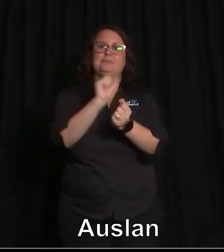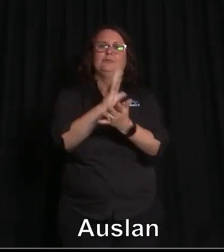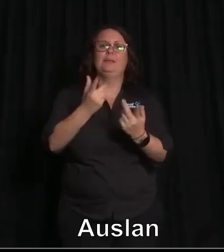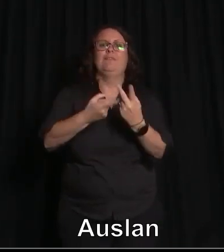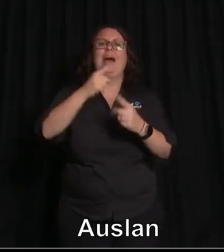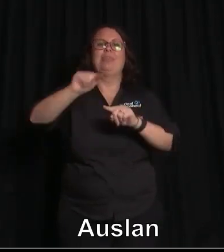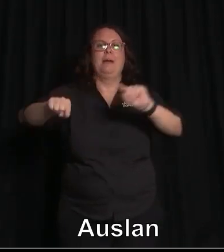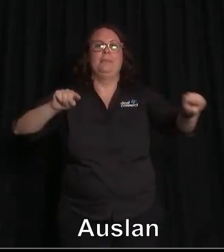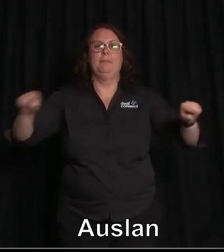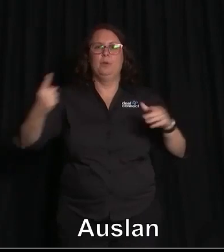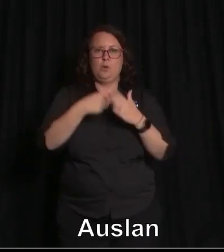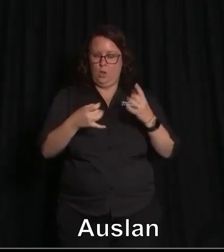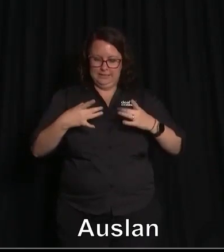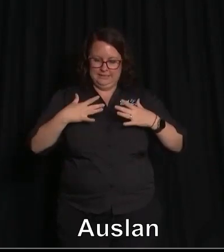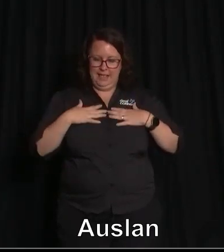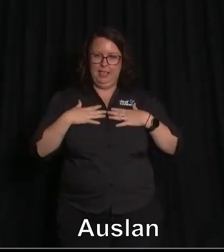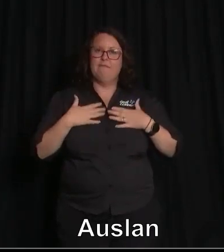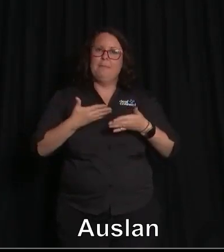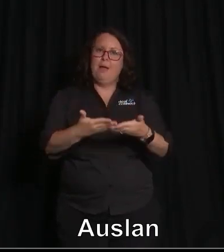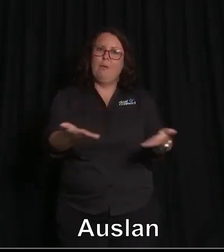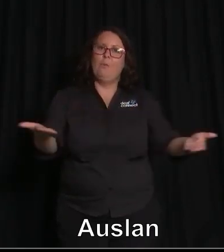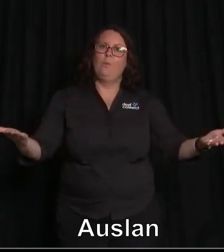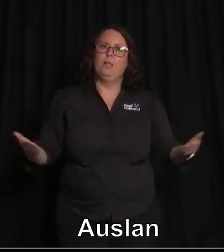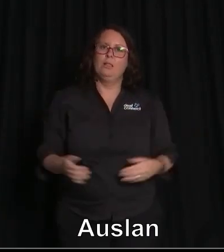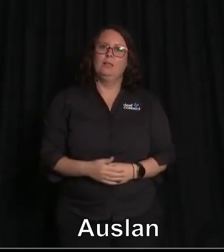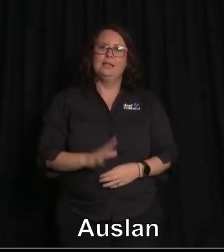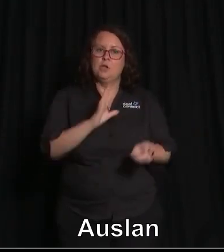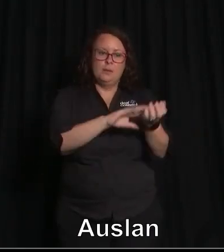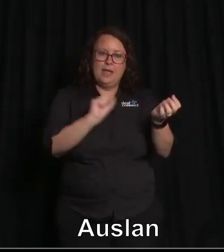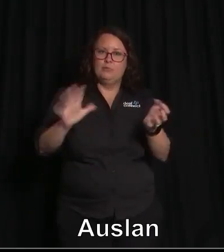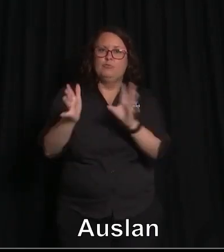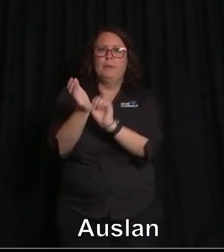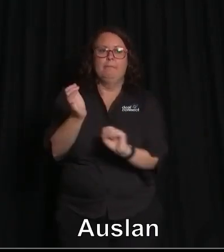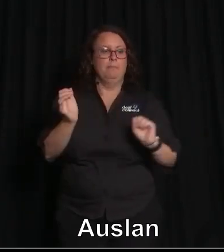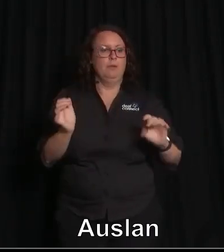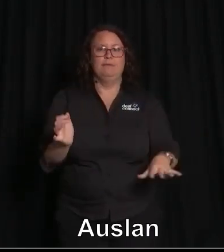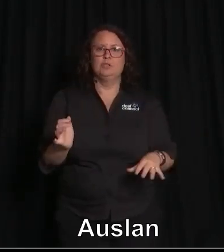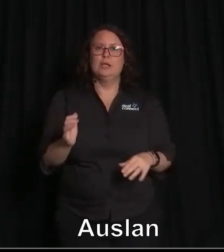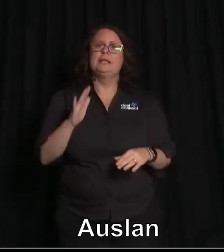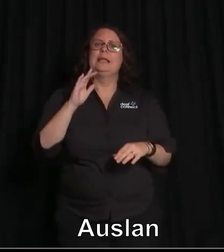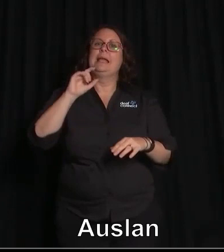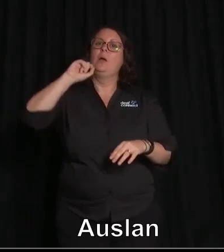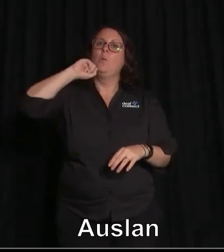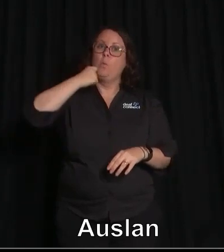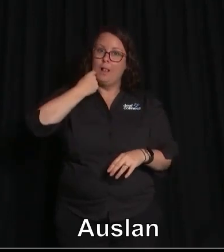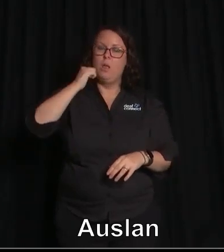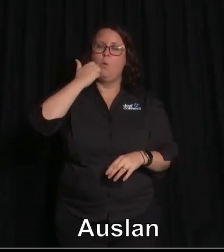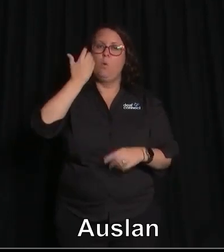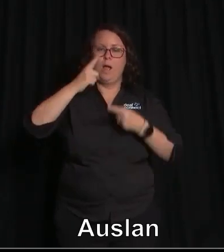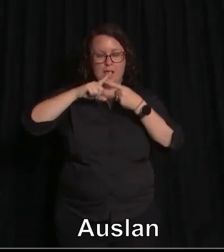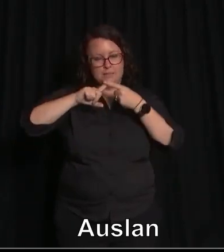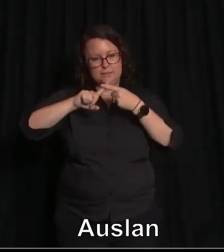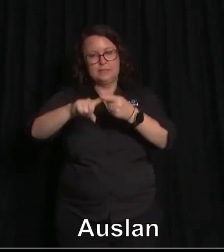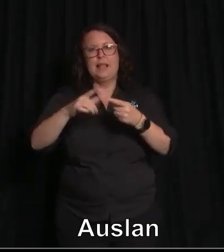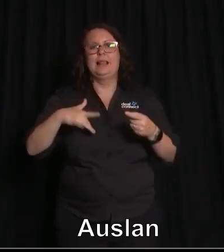others. It is not about decriminalization and removing our chains. It is, and always will be,